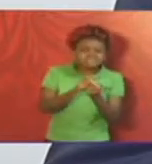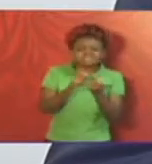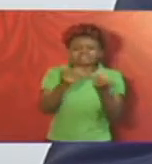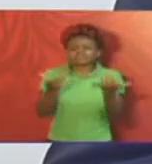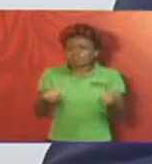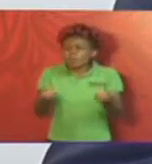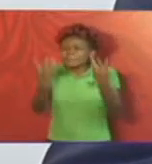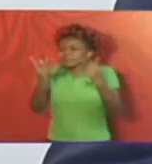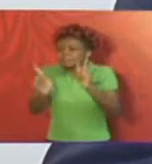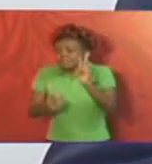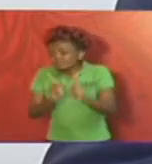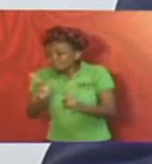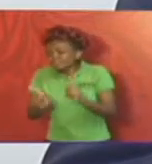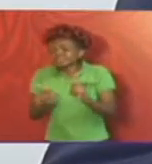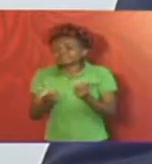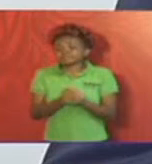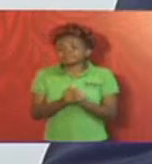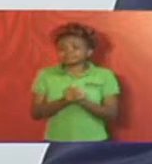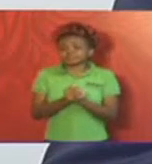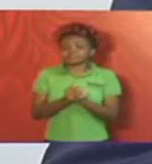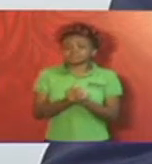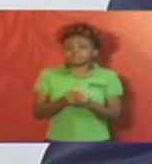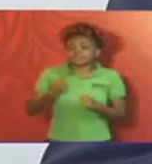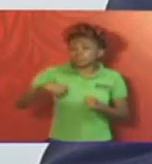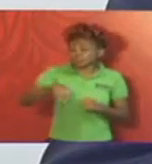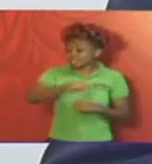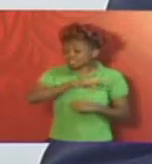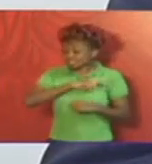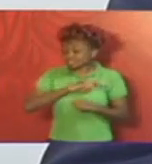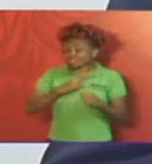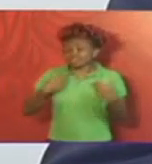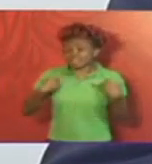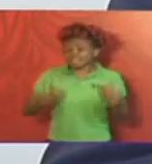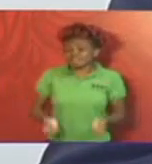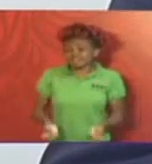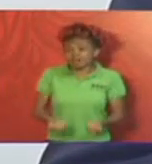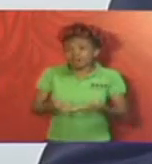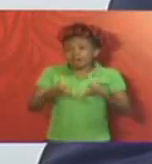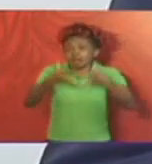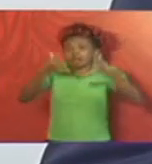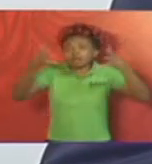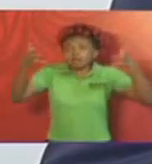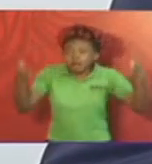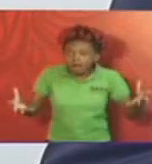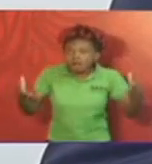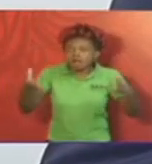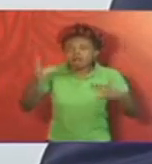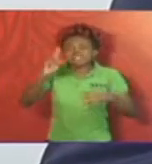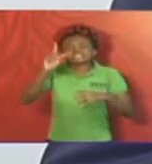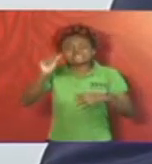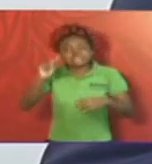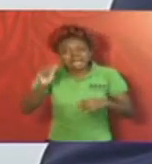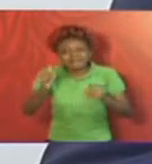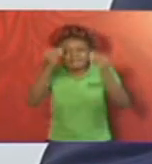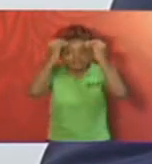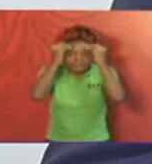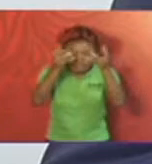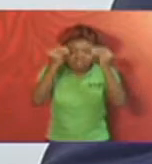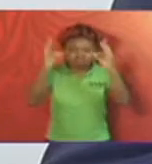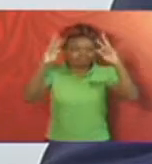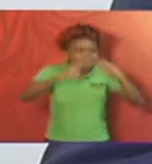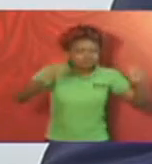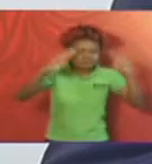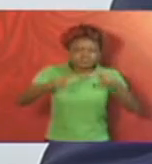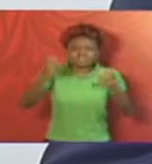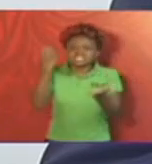to make decisions. We look at a whole series of data points. So the issue of reopening